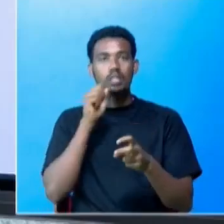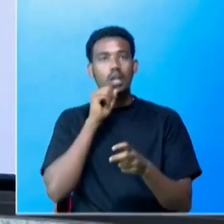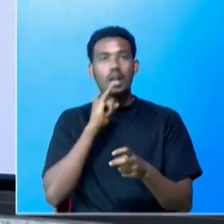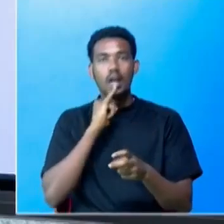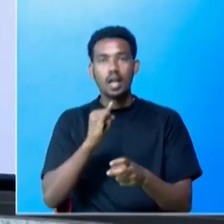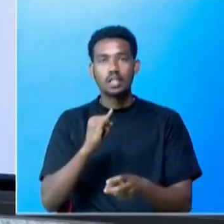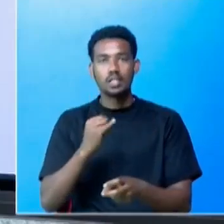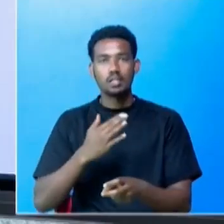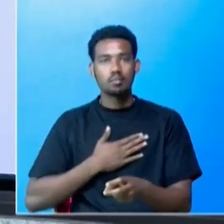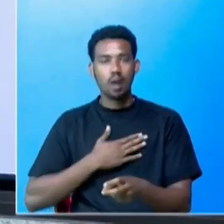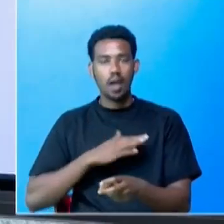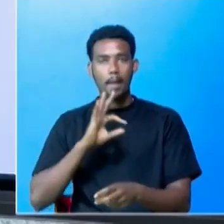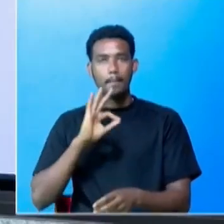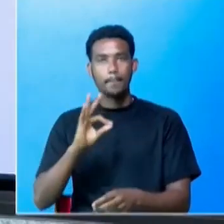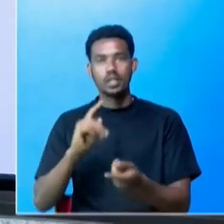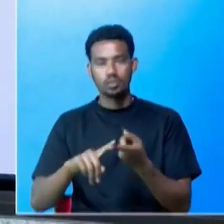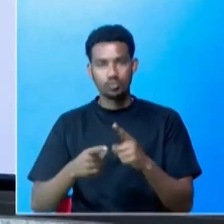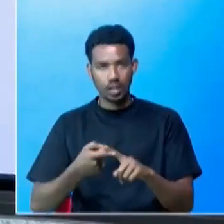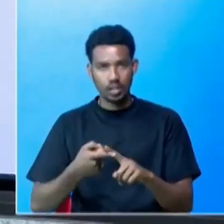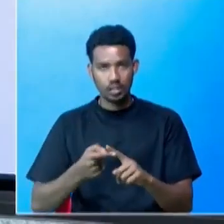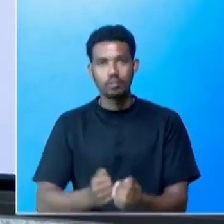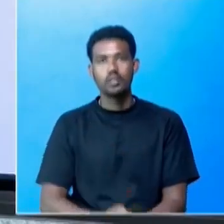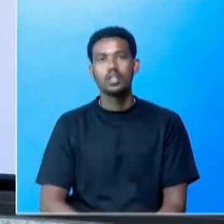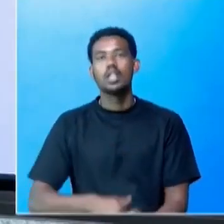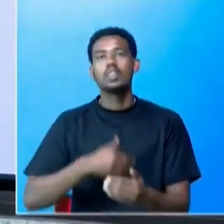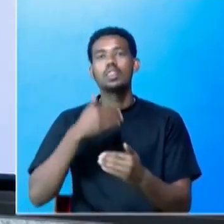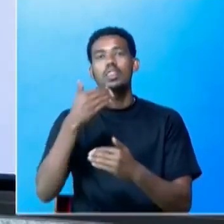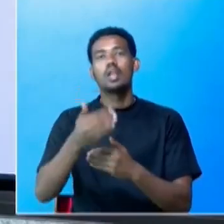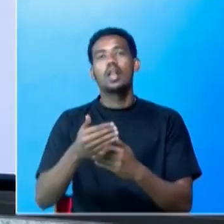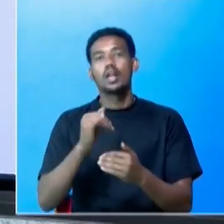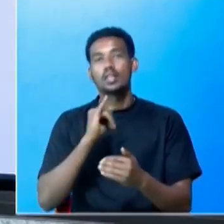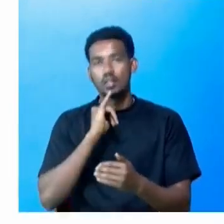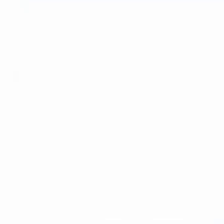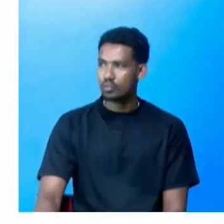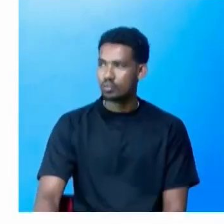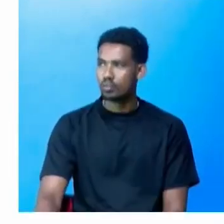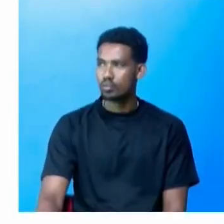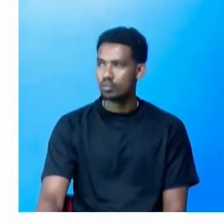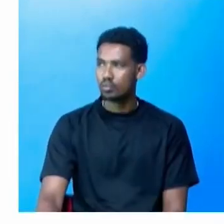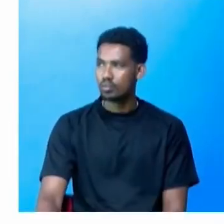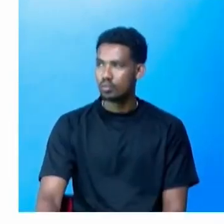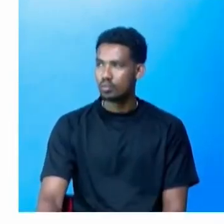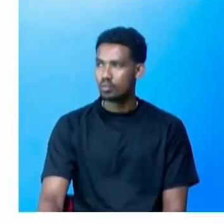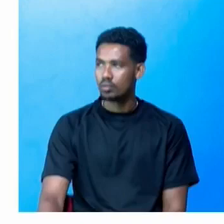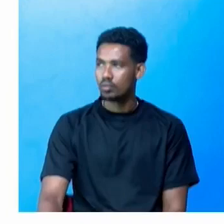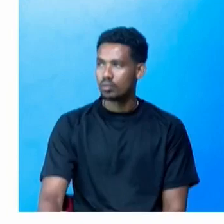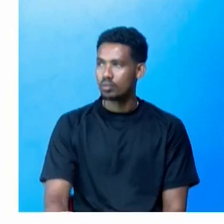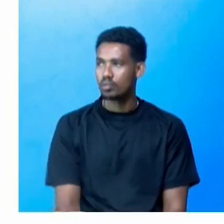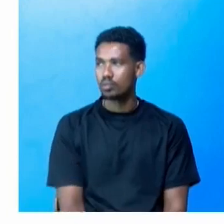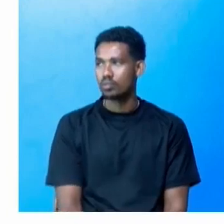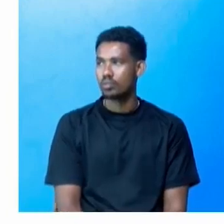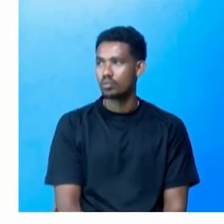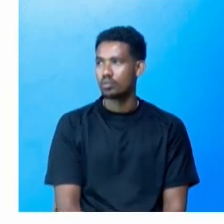my best friend. So, the next one is details.